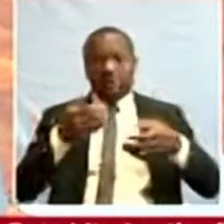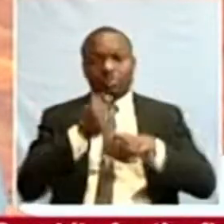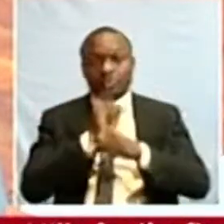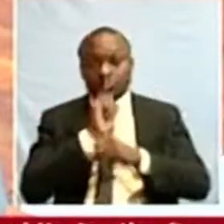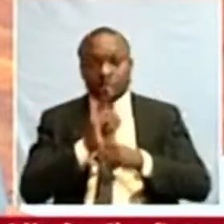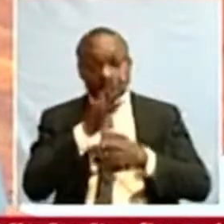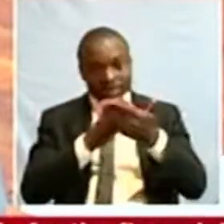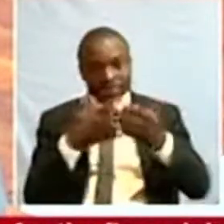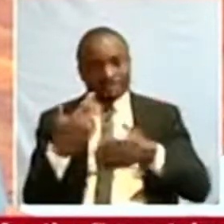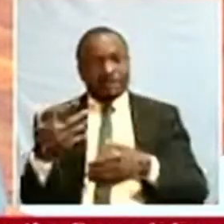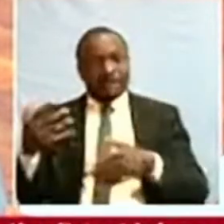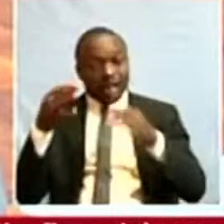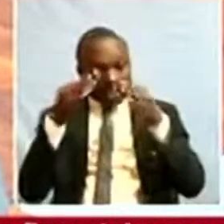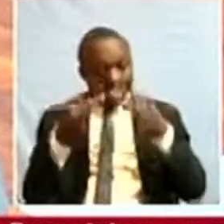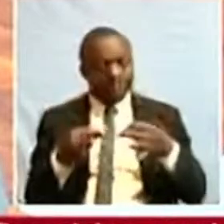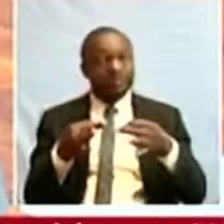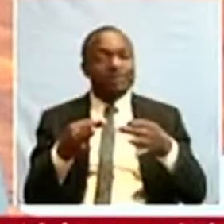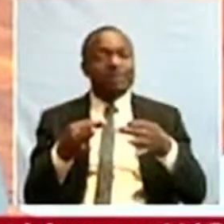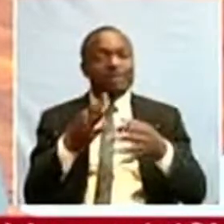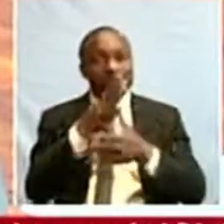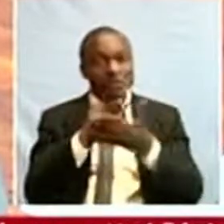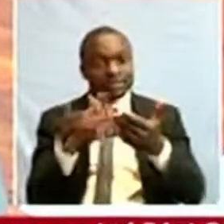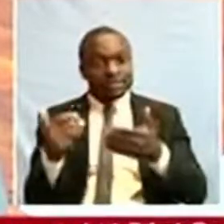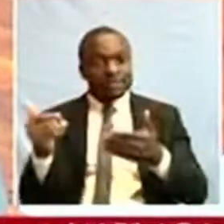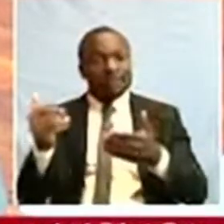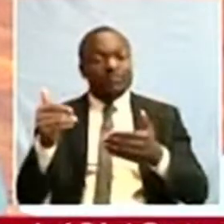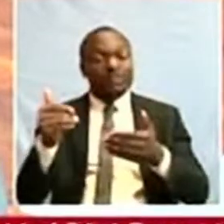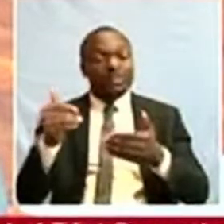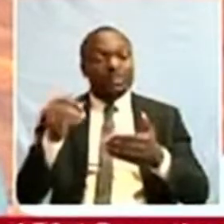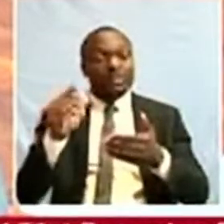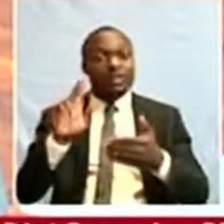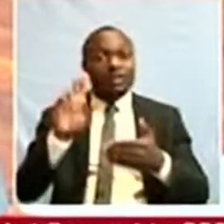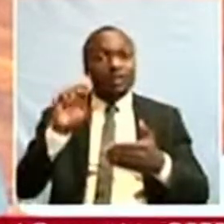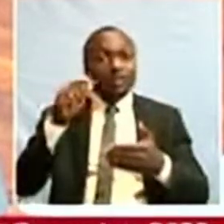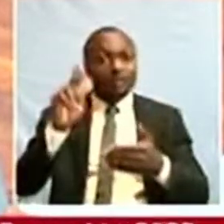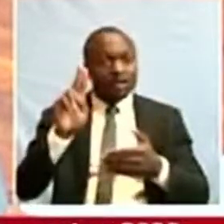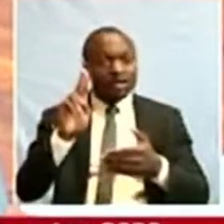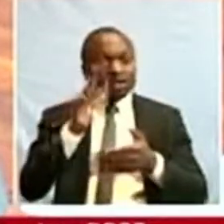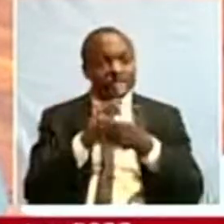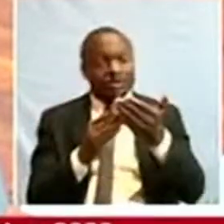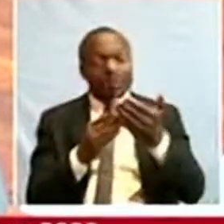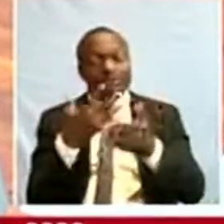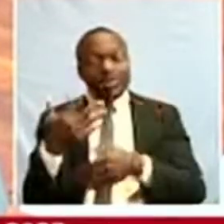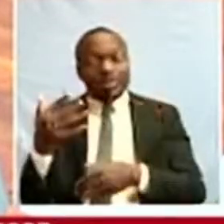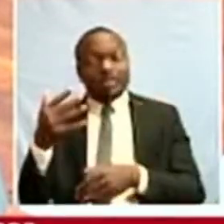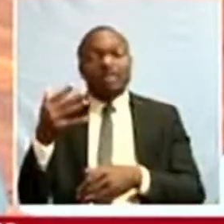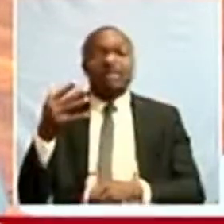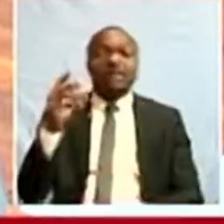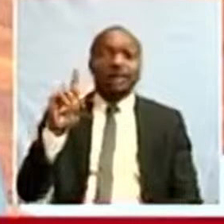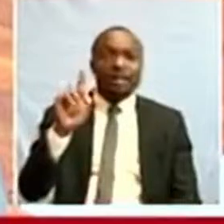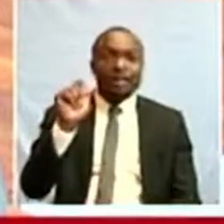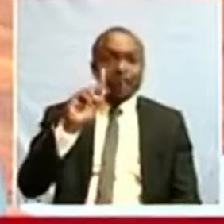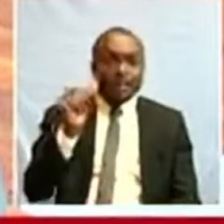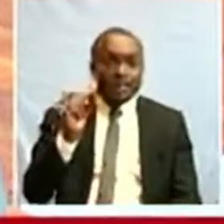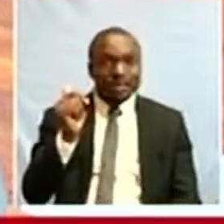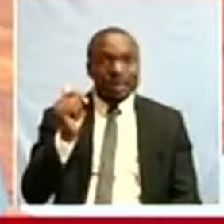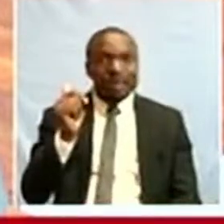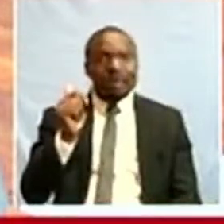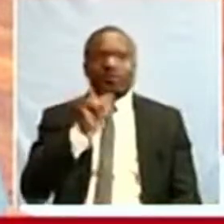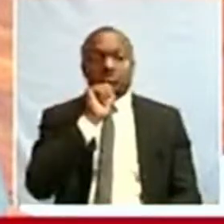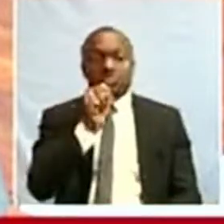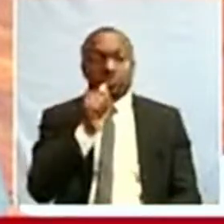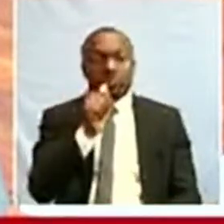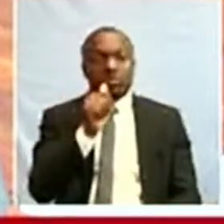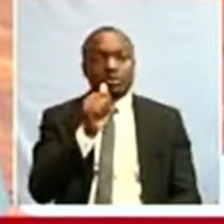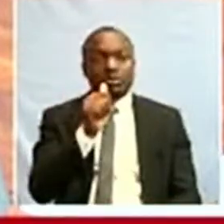something, if it's something Lungu or something Daka or something Mwambazi is not sitting on